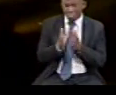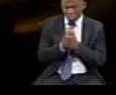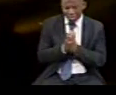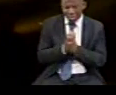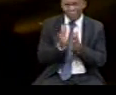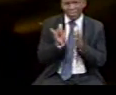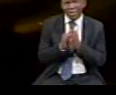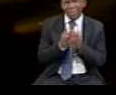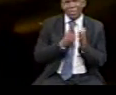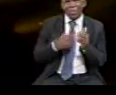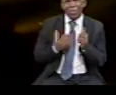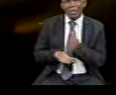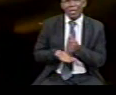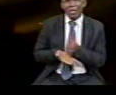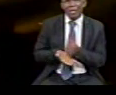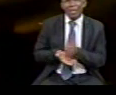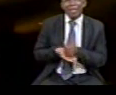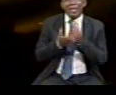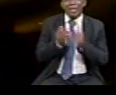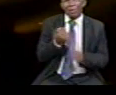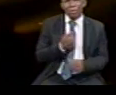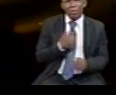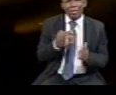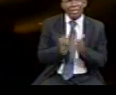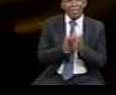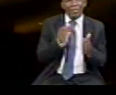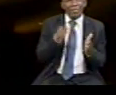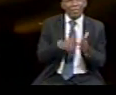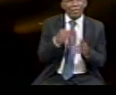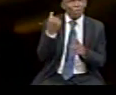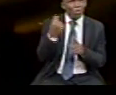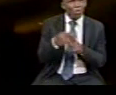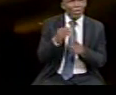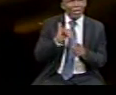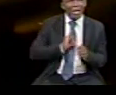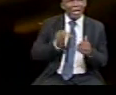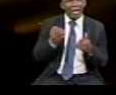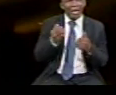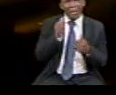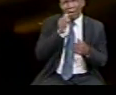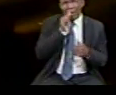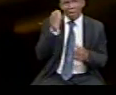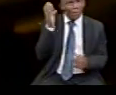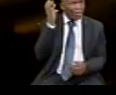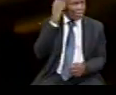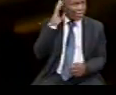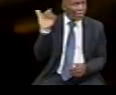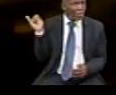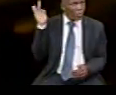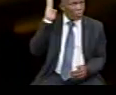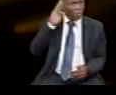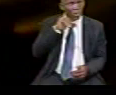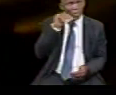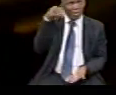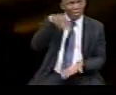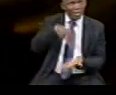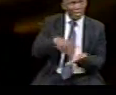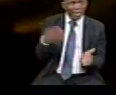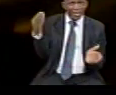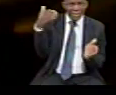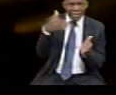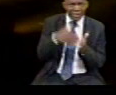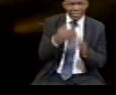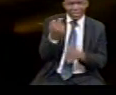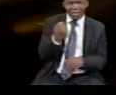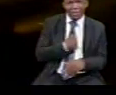God, help me, that this word that I'm hearing today will not rise up in judgment against me on the last day in Jesus' name.